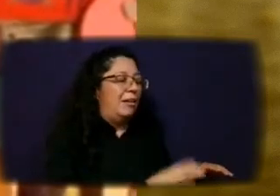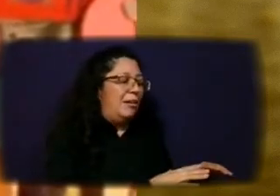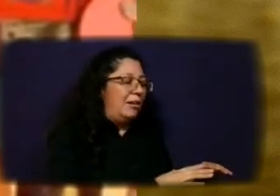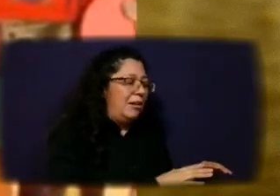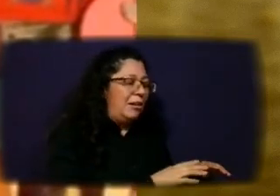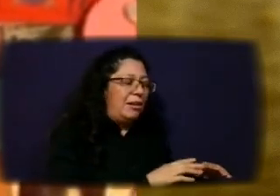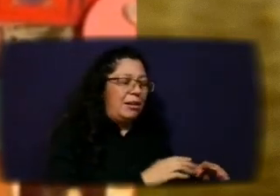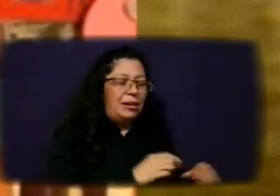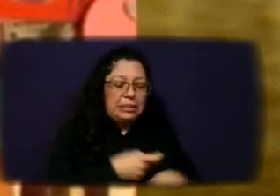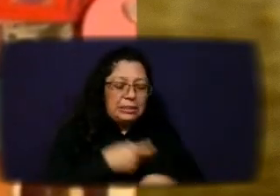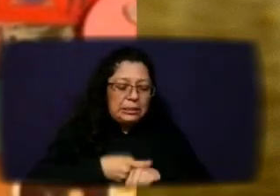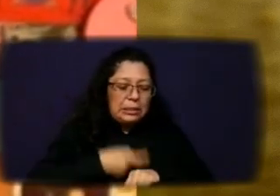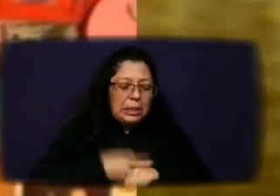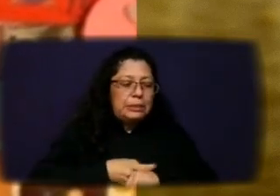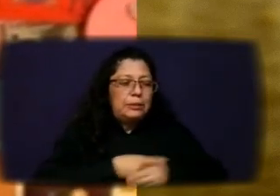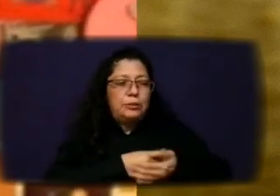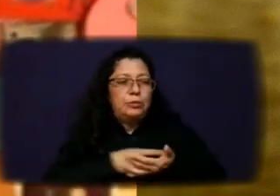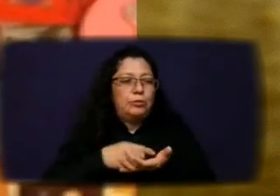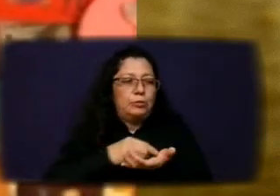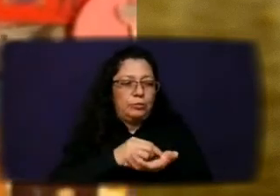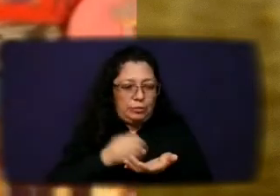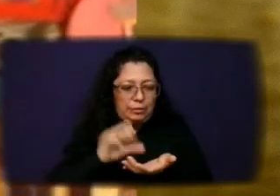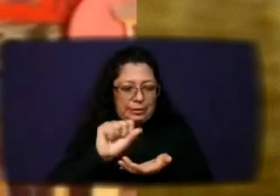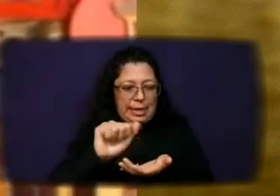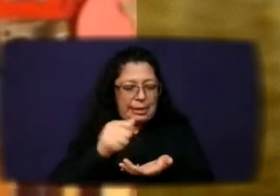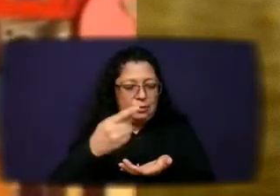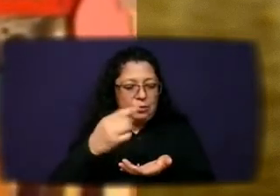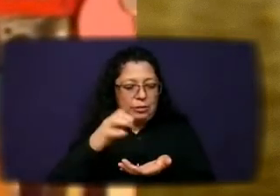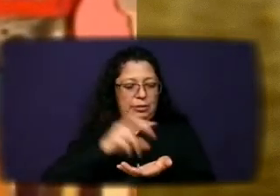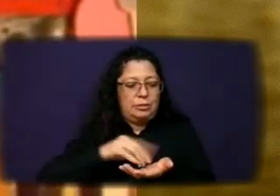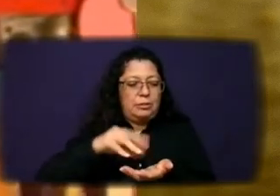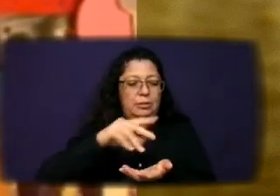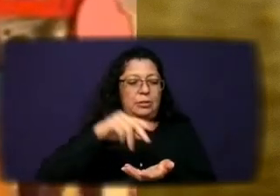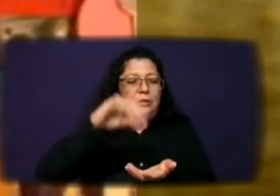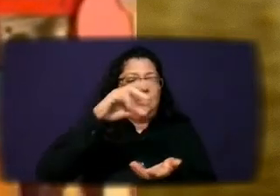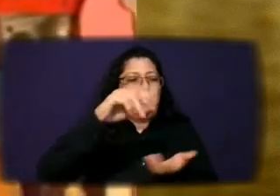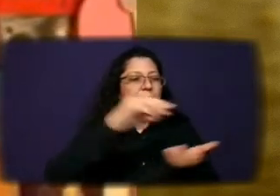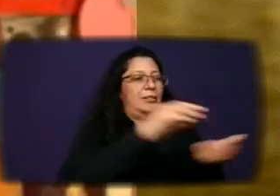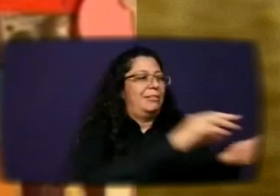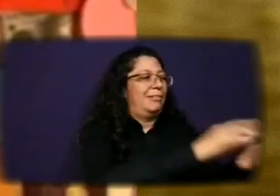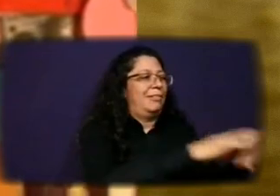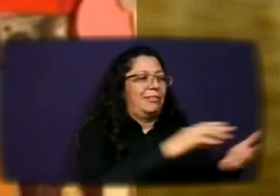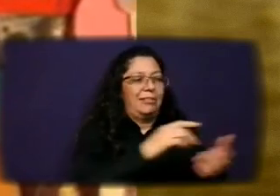Sage burns in a shell. Black ink on neck.